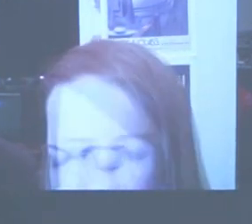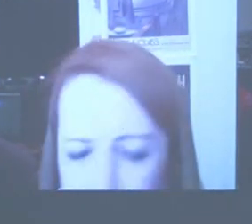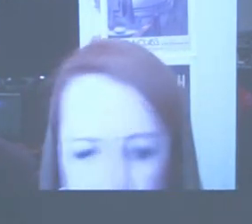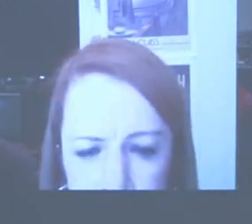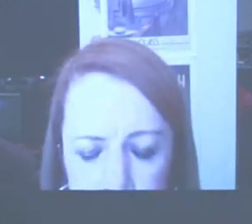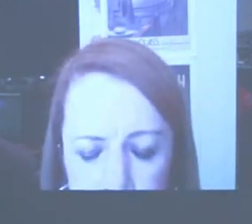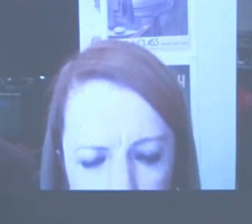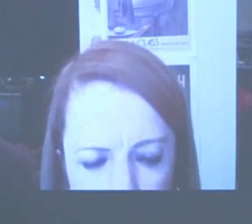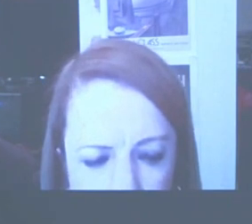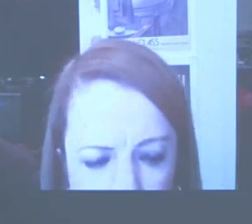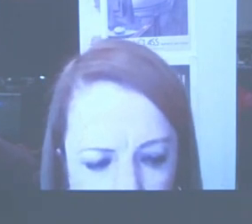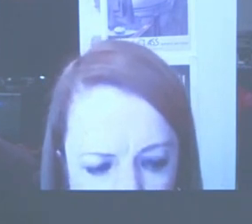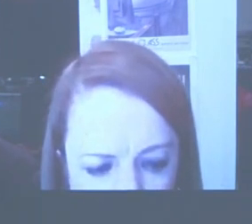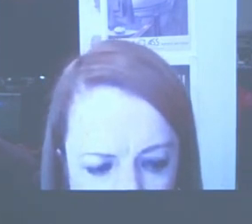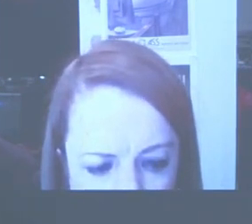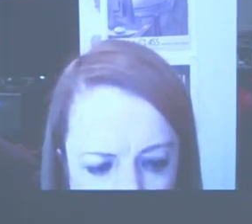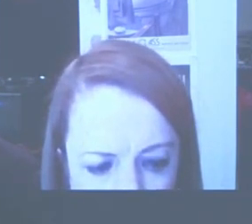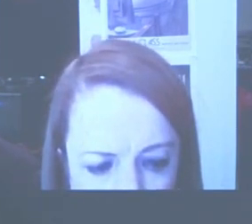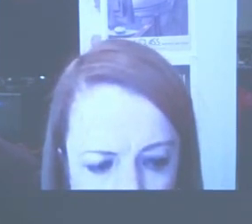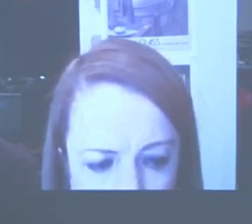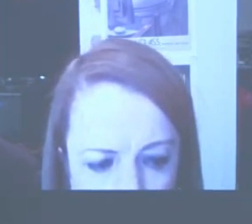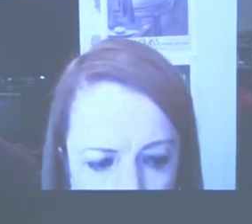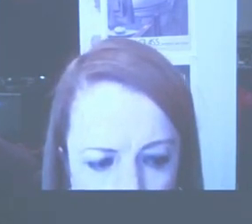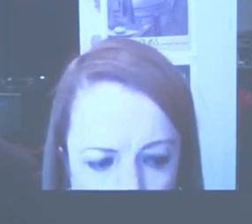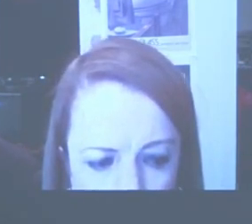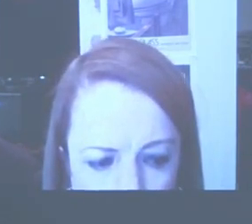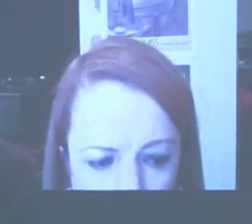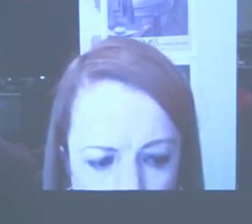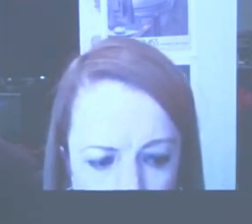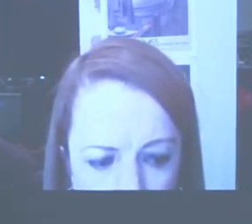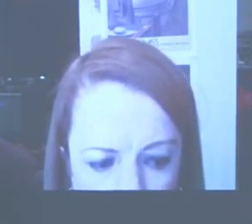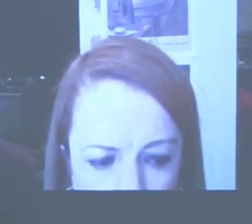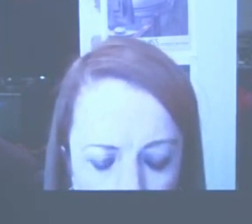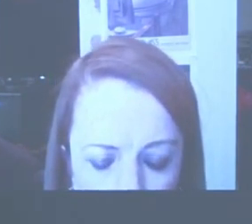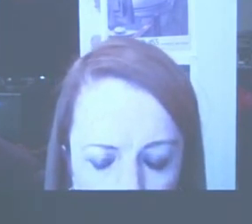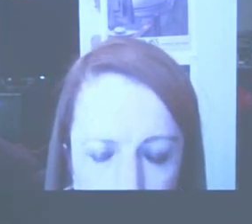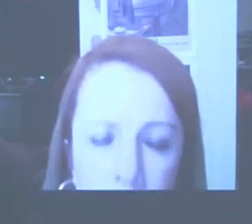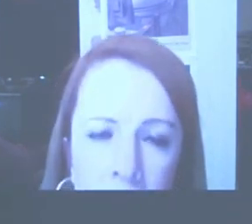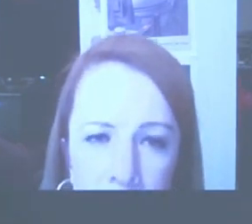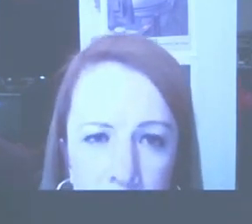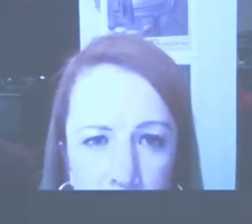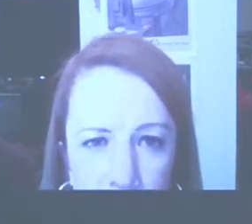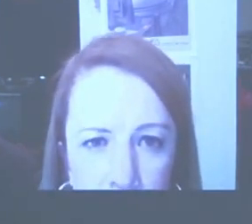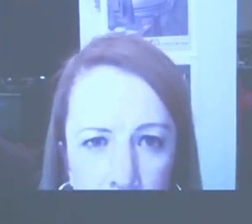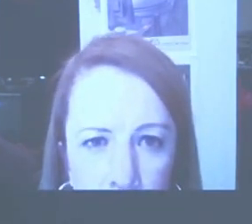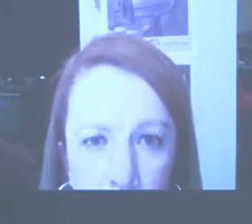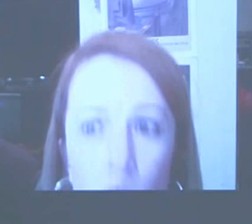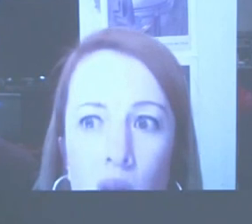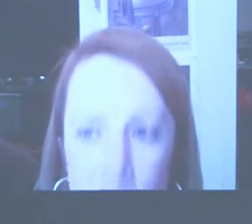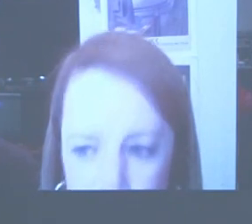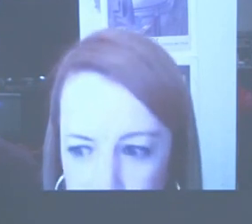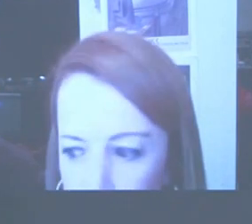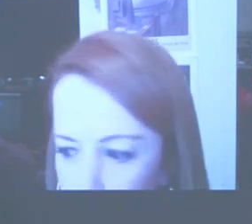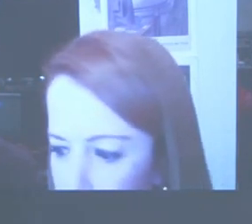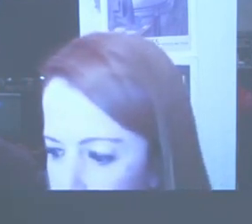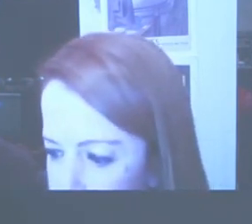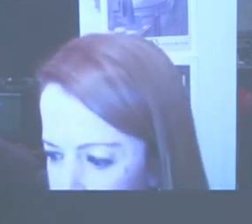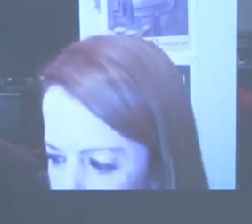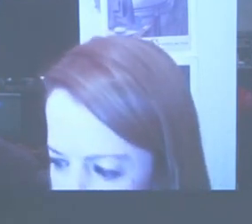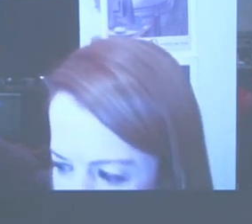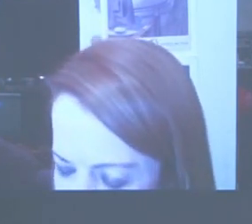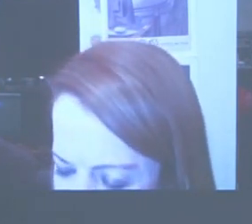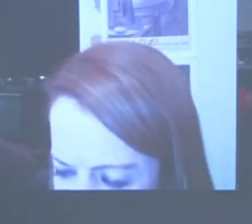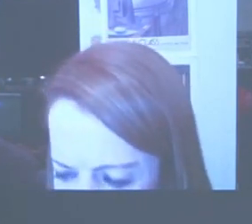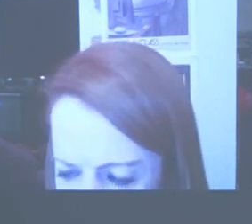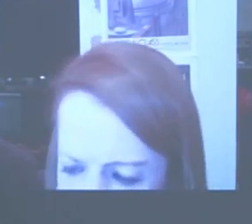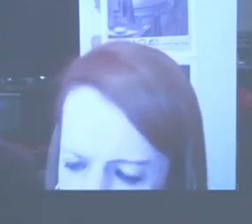But I think it's important to recognize the folks whose stories aren't told within the mainstream stories of the disability rights